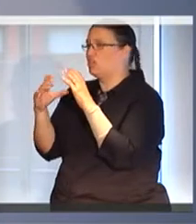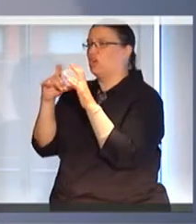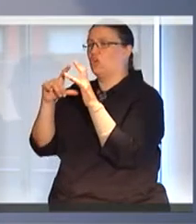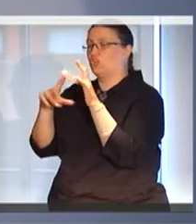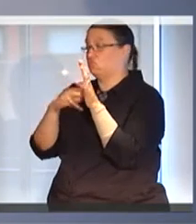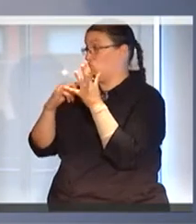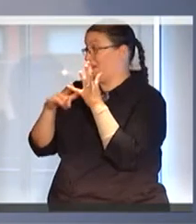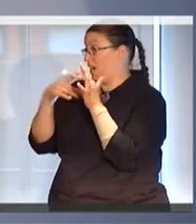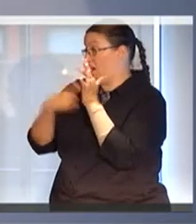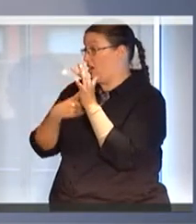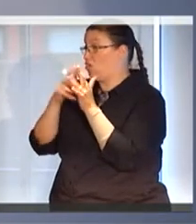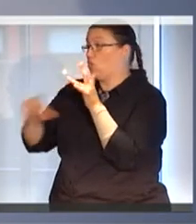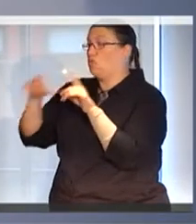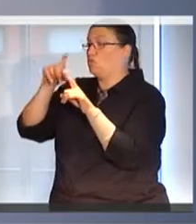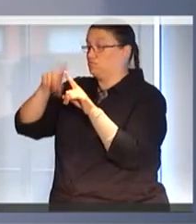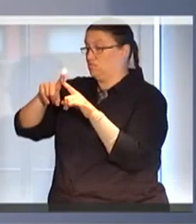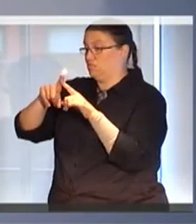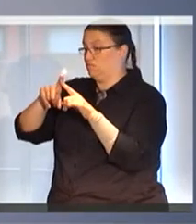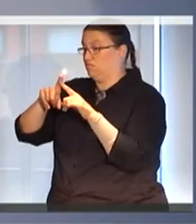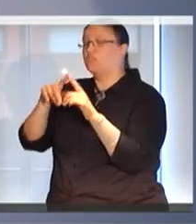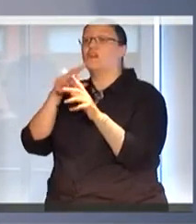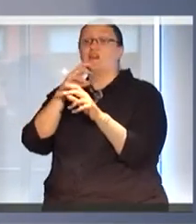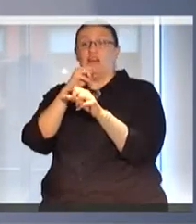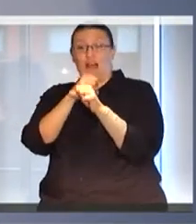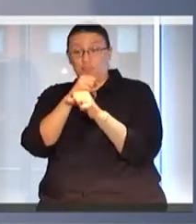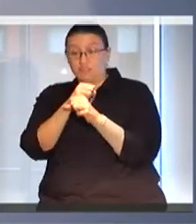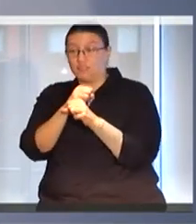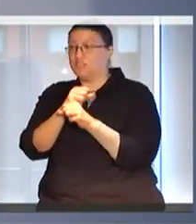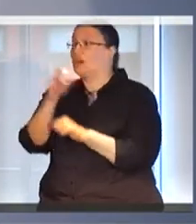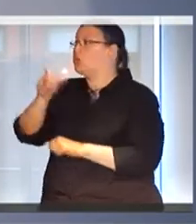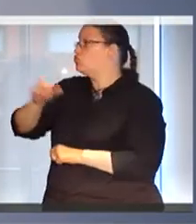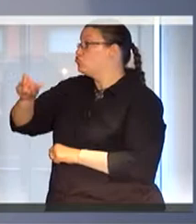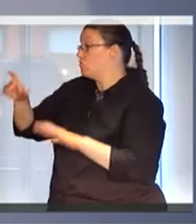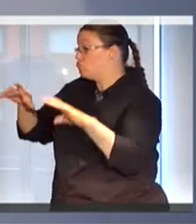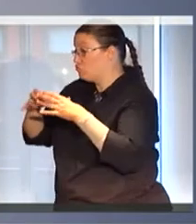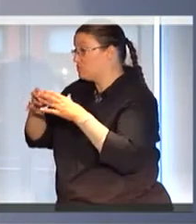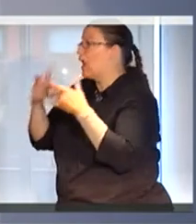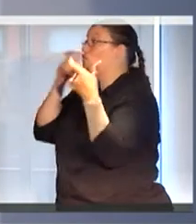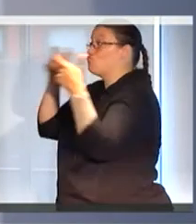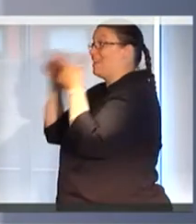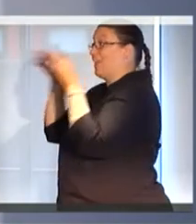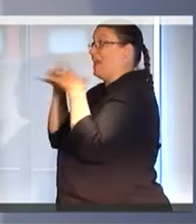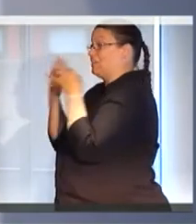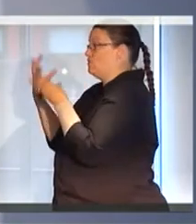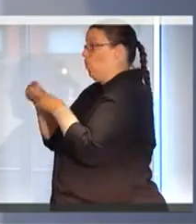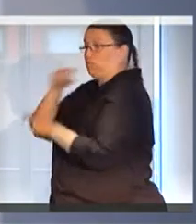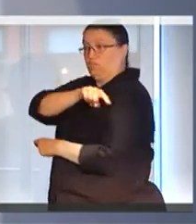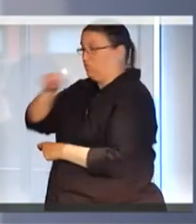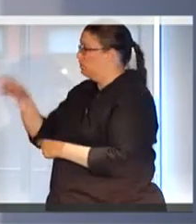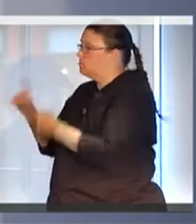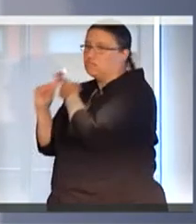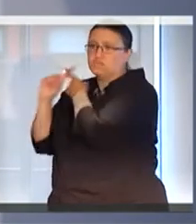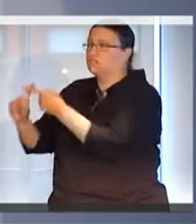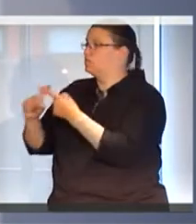continuing concern of the government, consumer groups quite obviously, and regulatory agencies involved, including us, is the level of